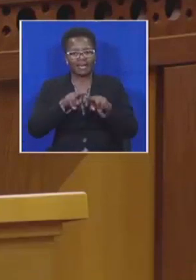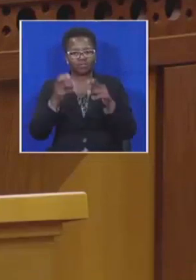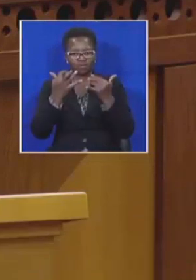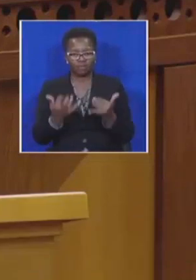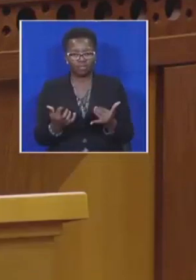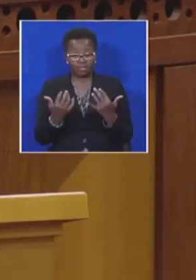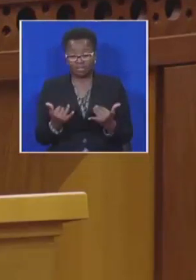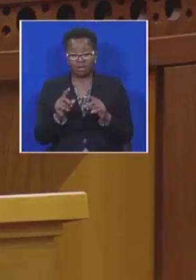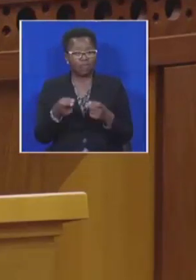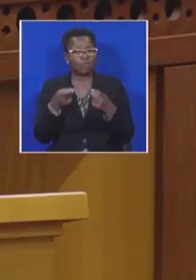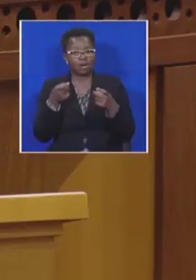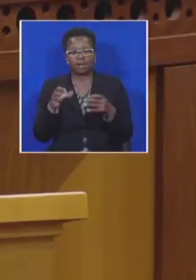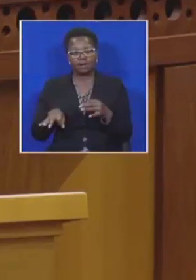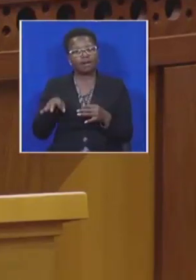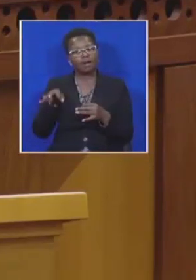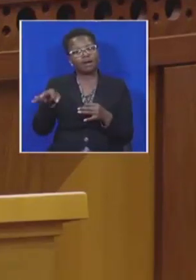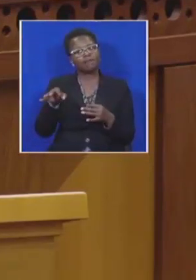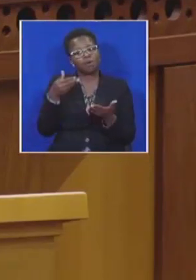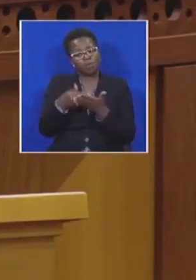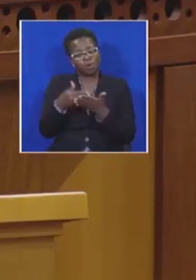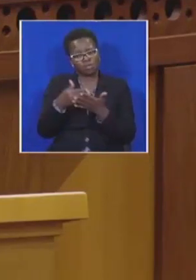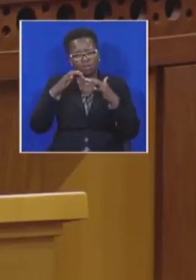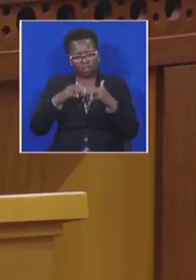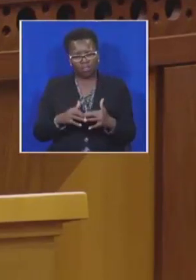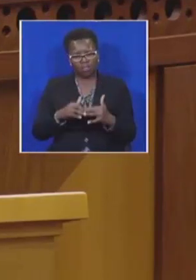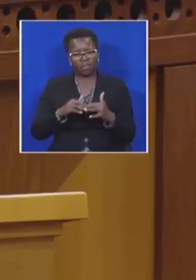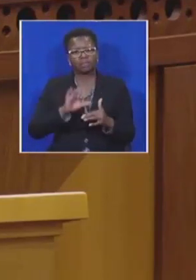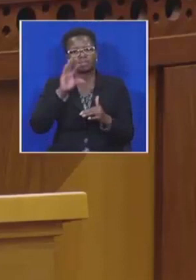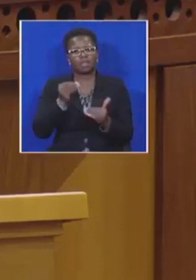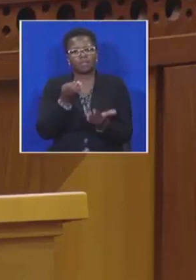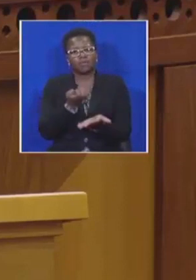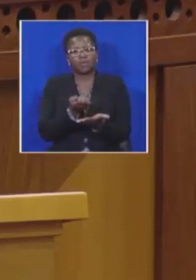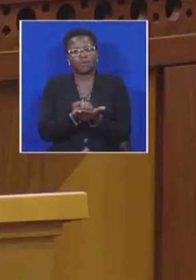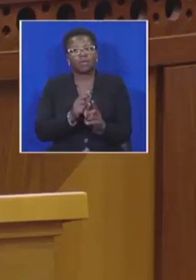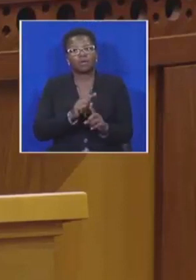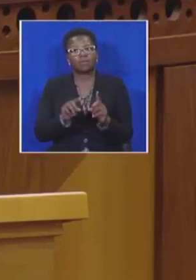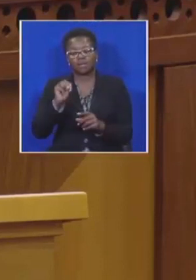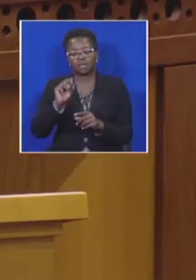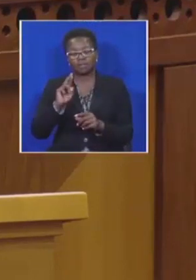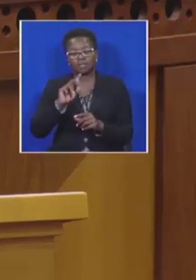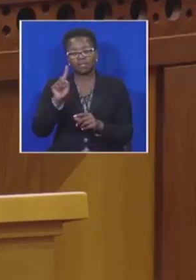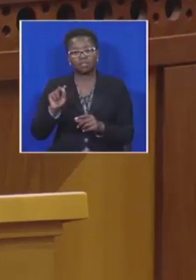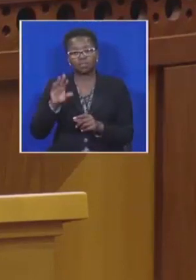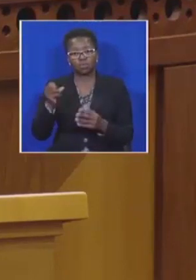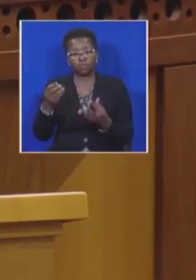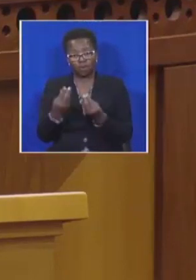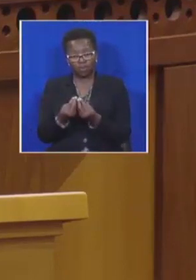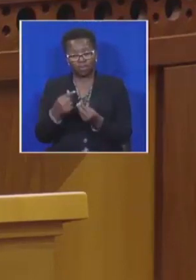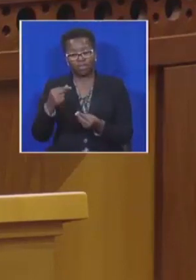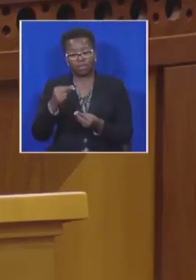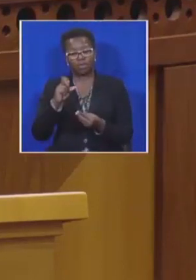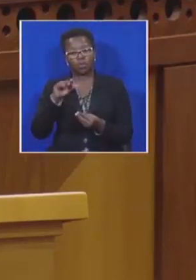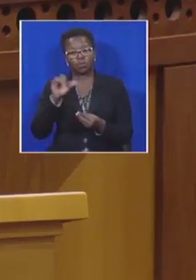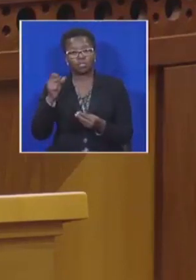likely to cripple our national fiscus, this has now been made worse by the fact that Mr. Zuma and the Guptas have already accepted bribes